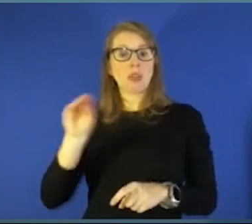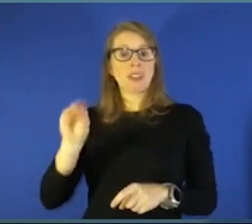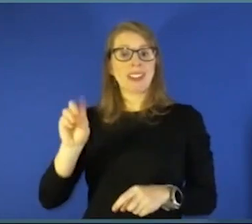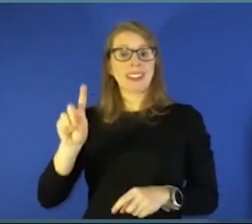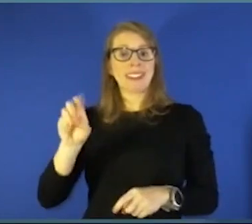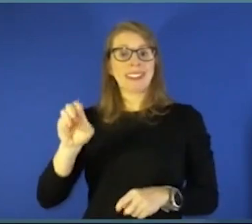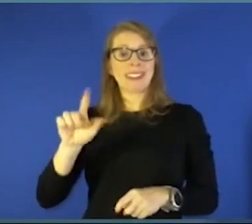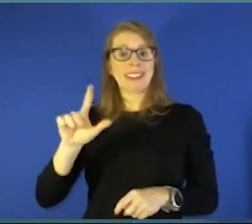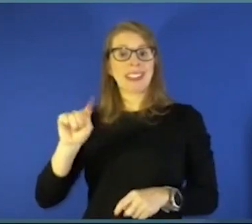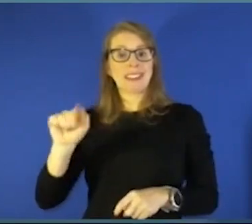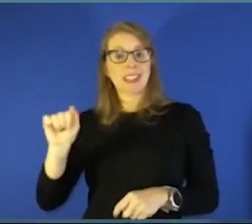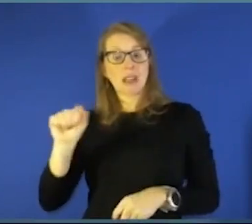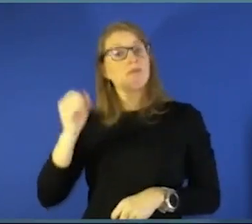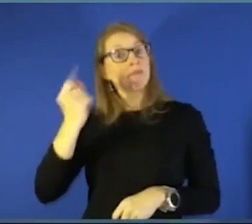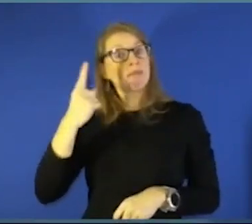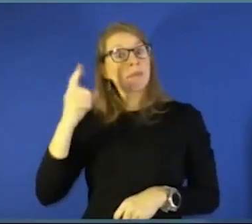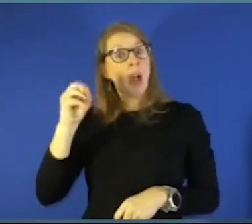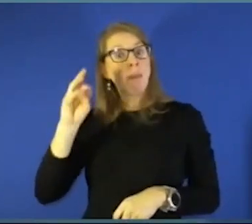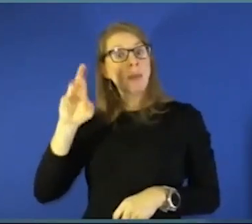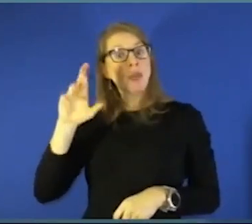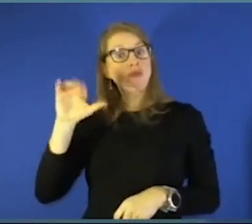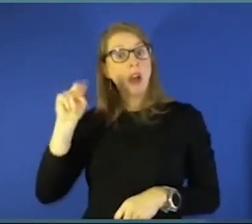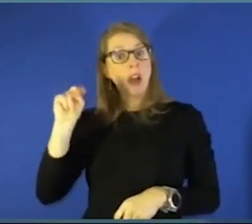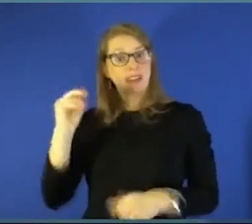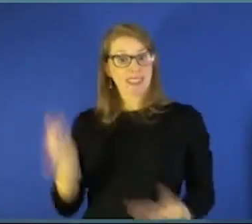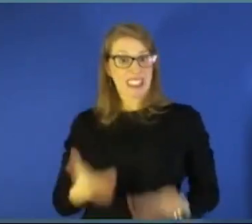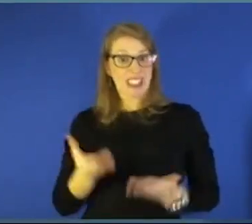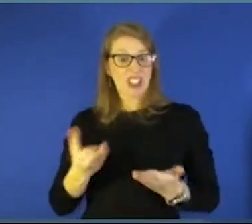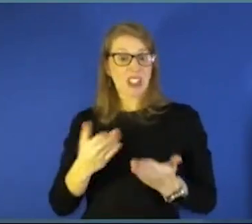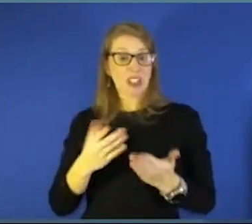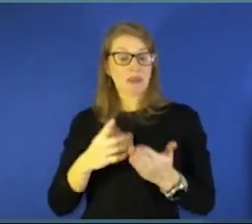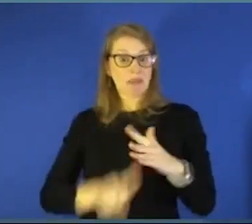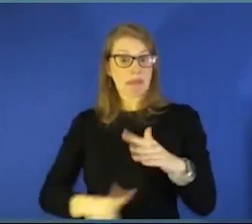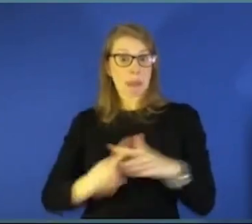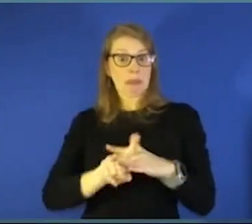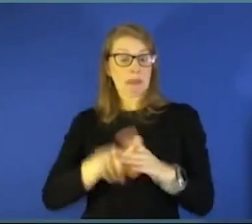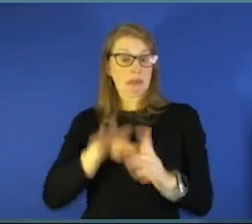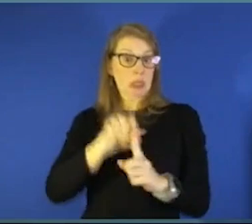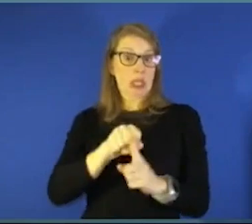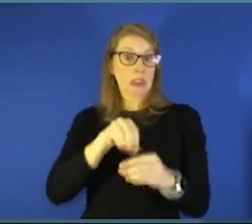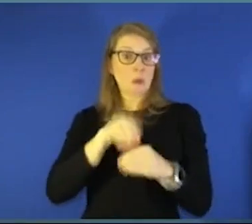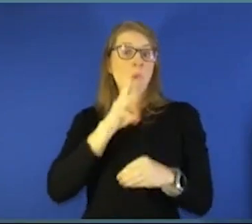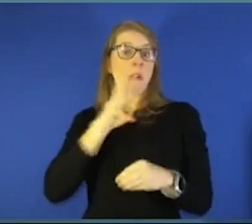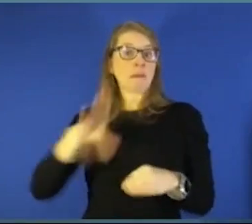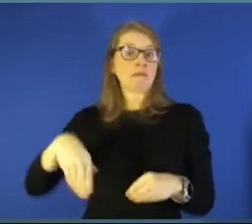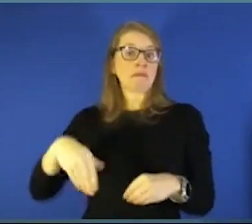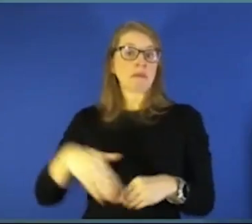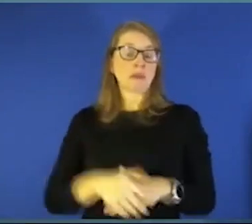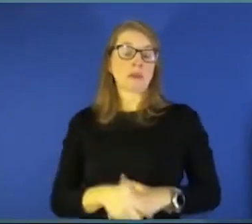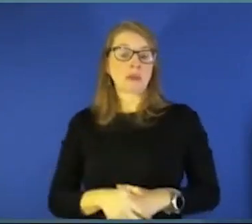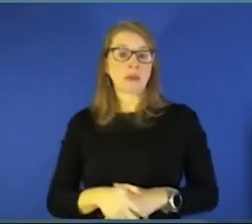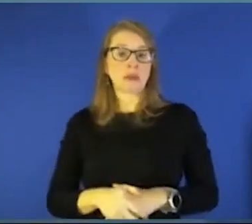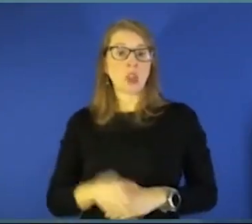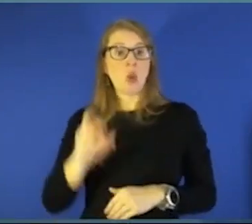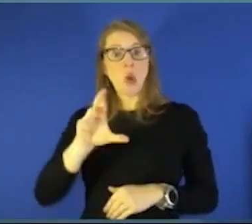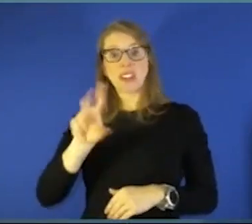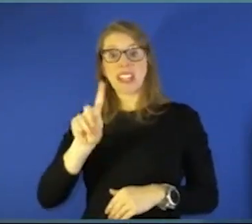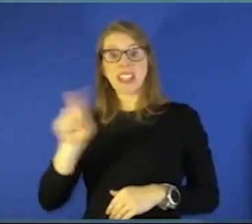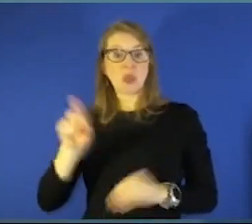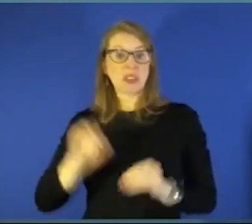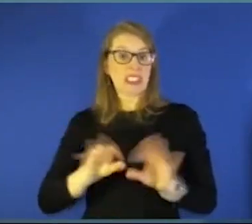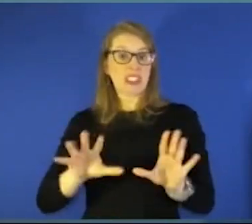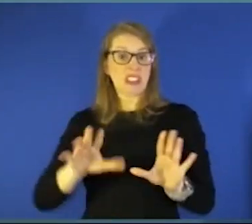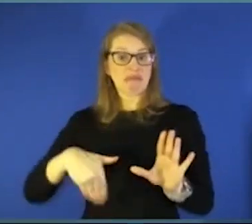do believe Omicron is here. We just haven't seen it yet. Or clearly diagnosed it, but we